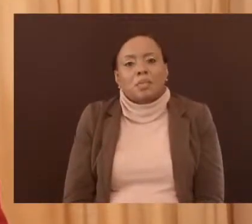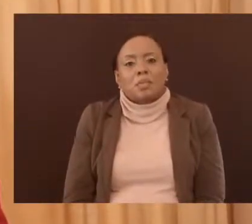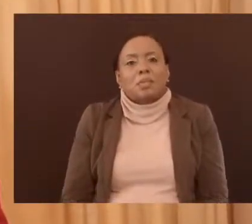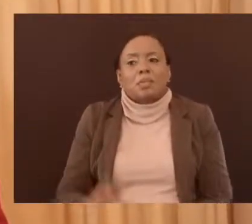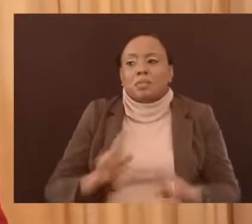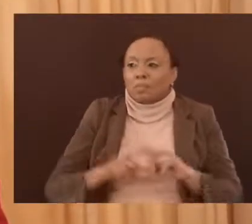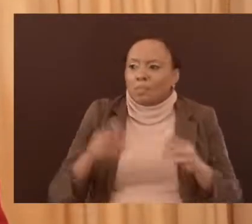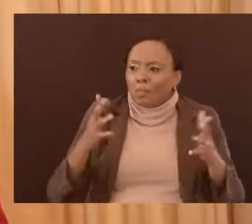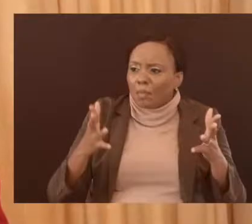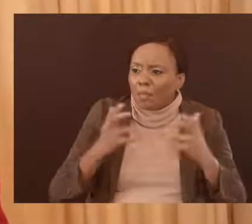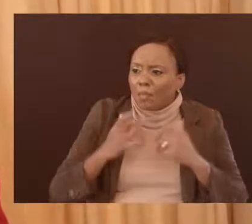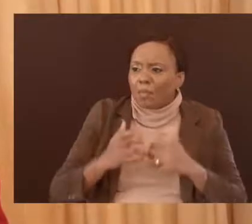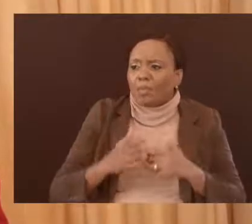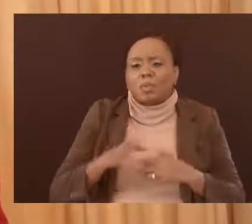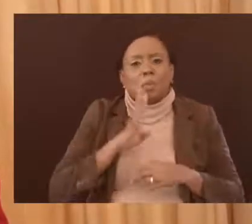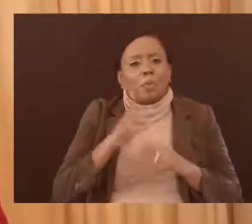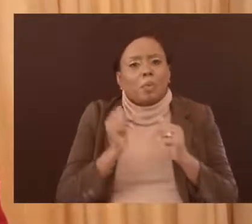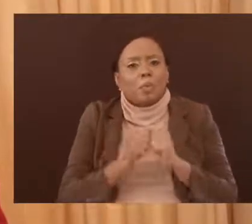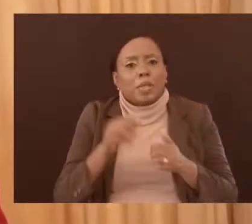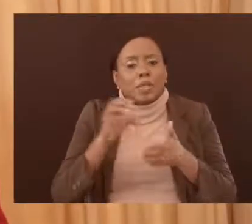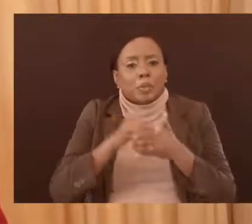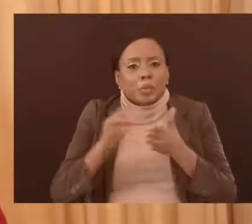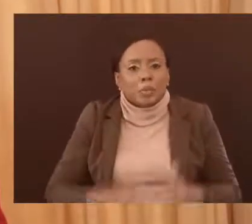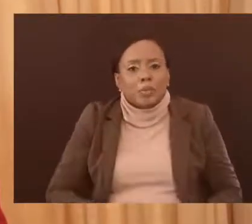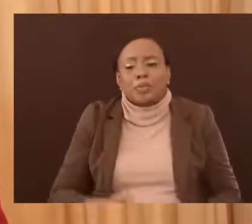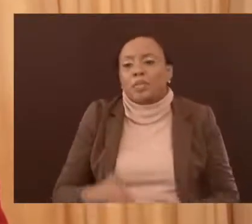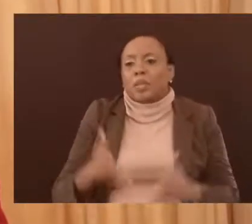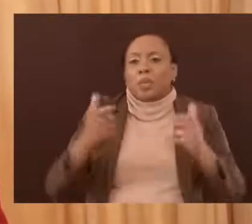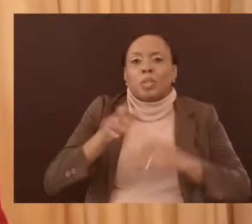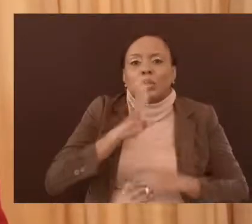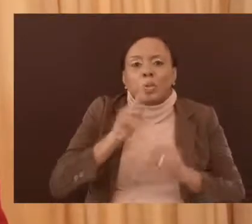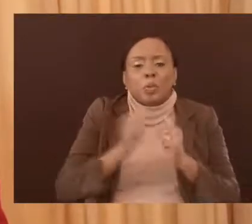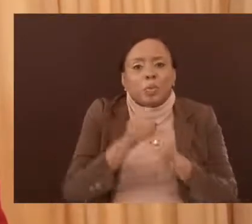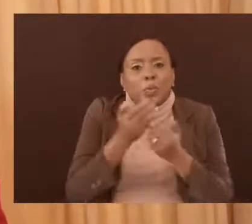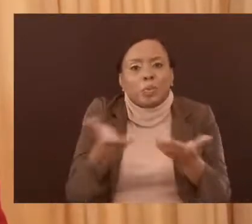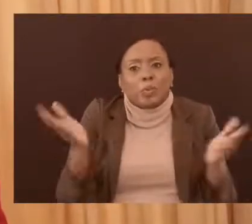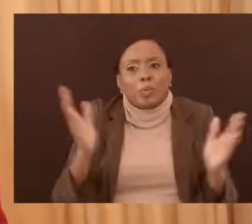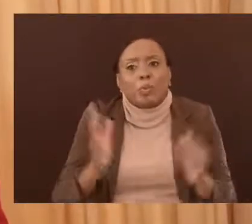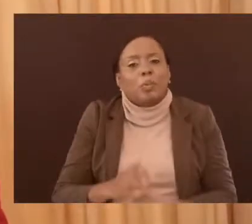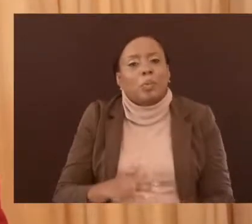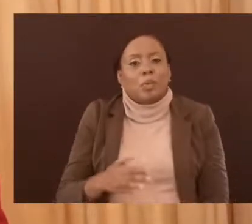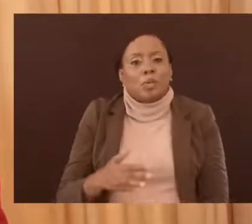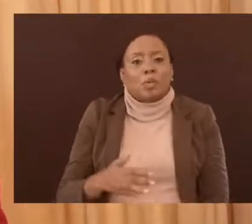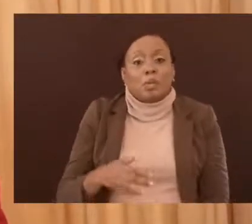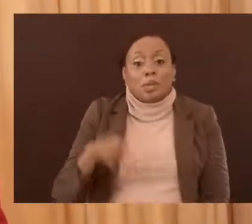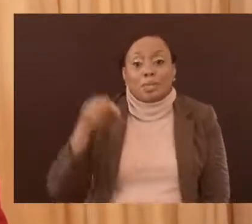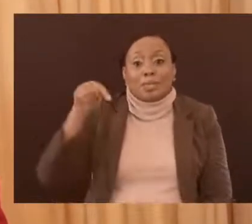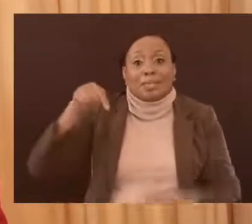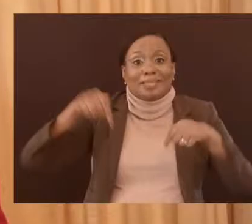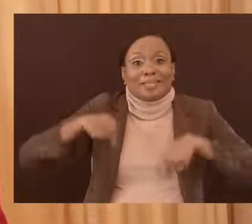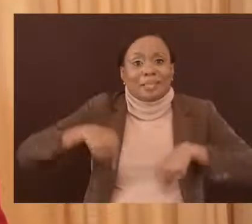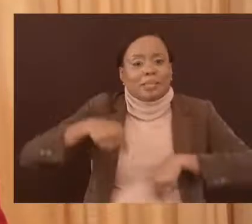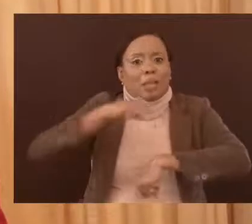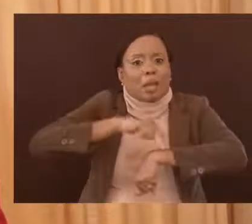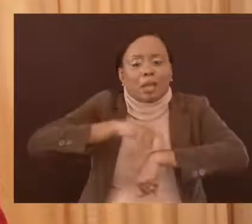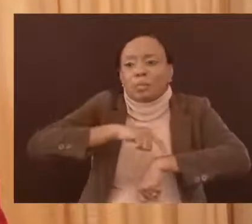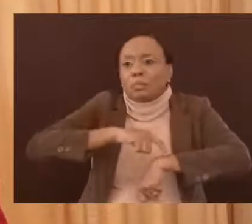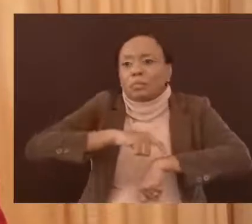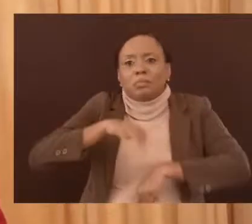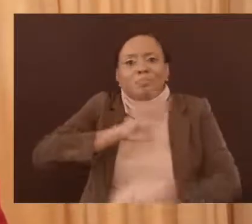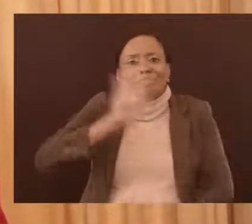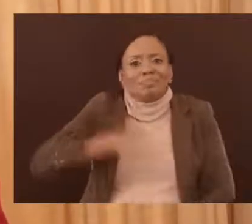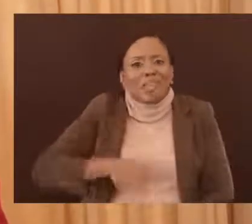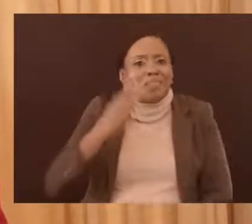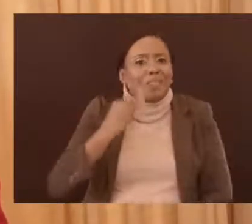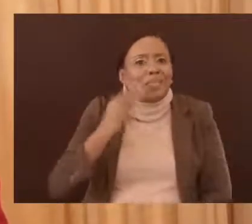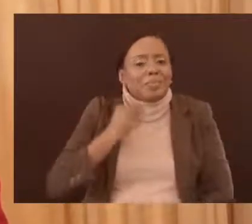appeal to the general public. We have not walked this road before. But what we do understand is that while it is difficult, there